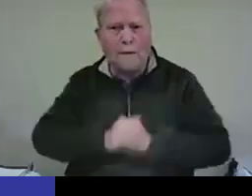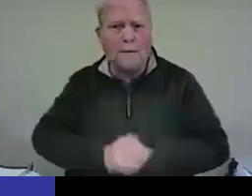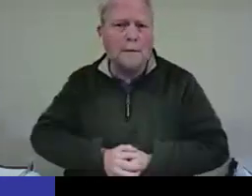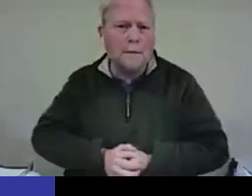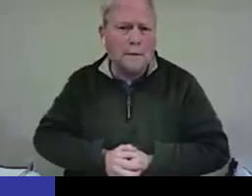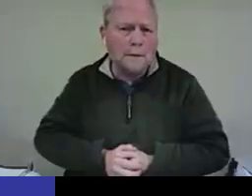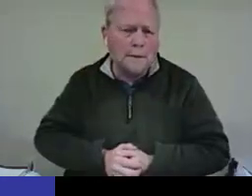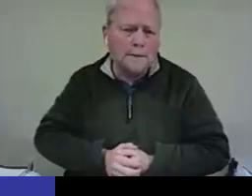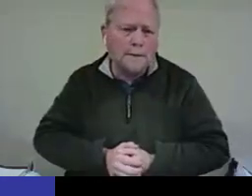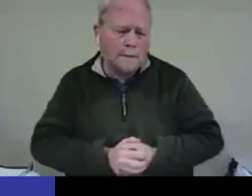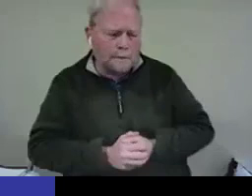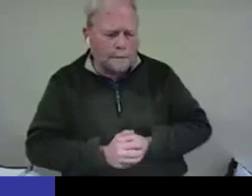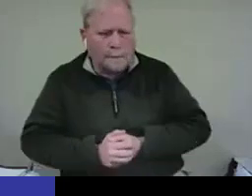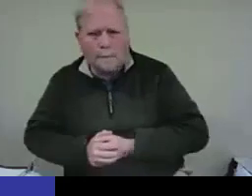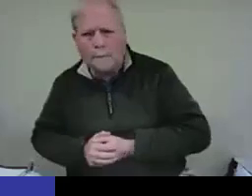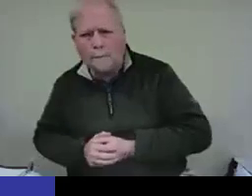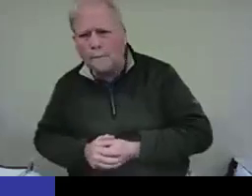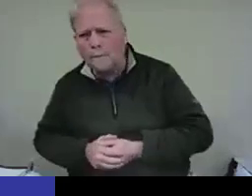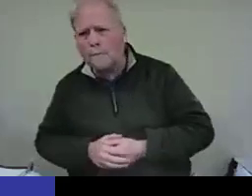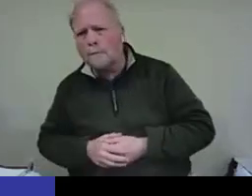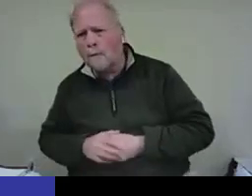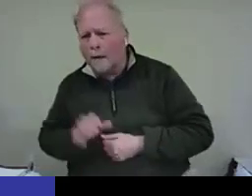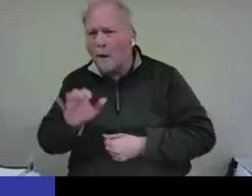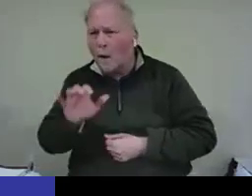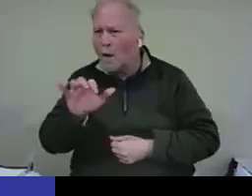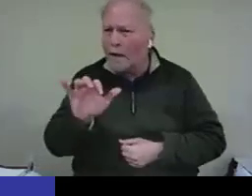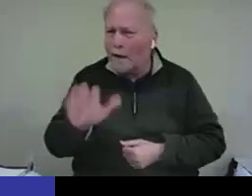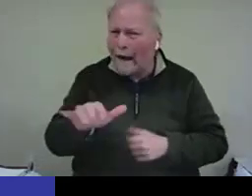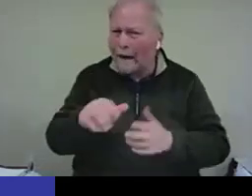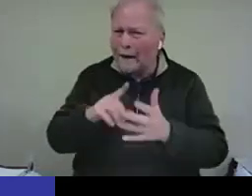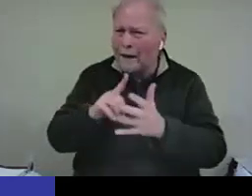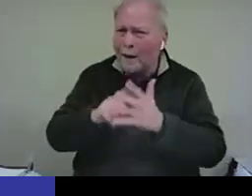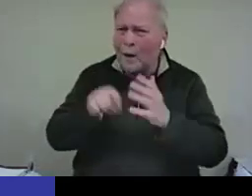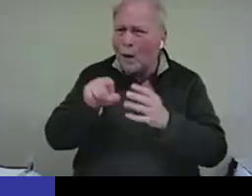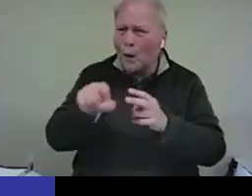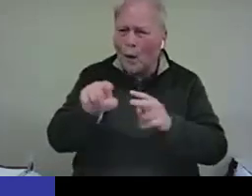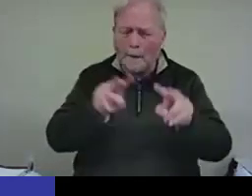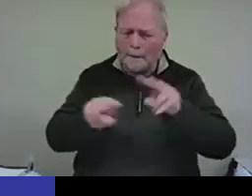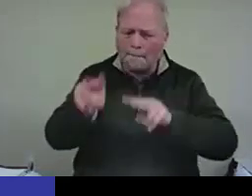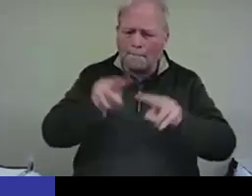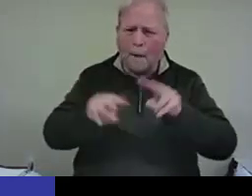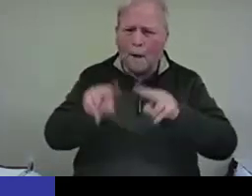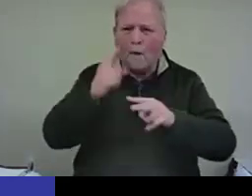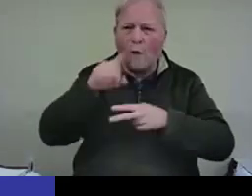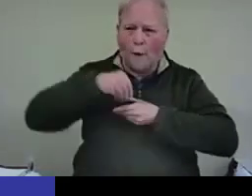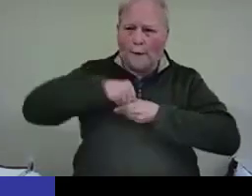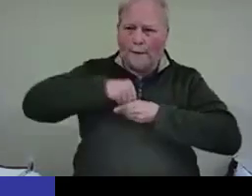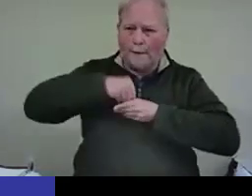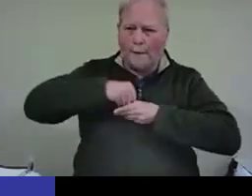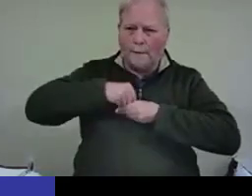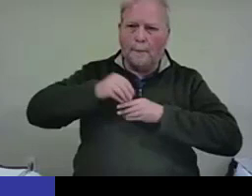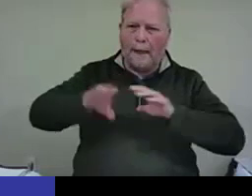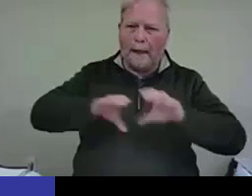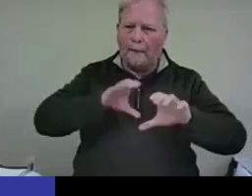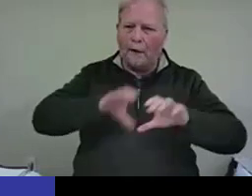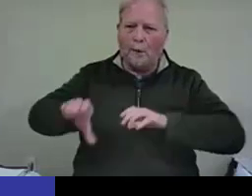So those are sort of what you're looking at in terms of observation for those internalizing behaviors.